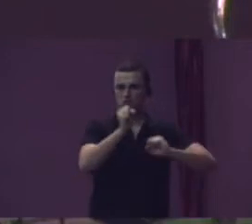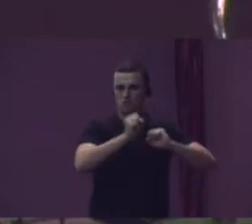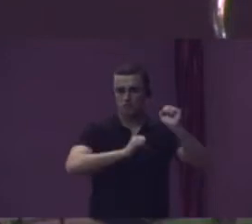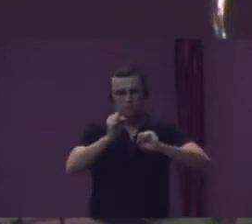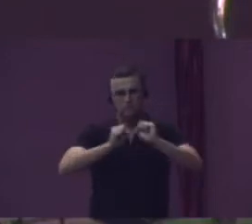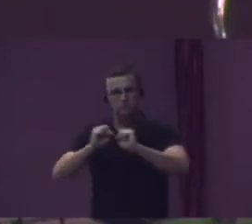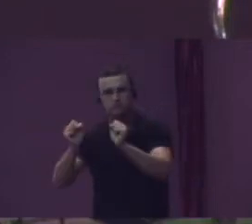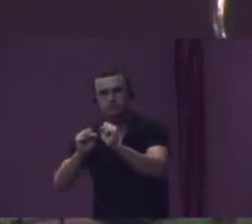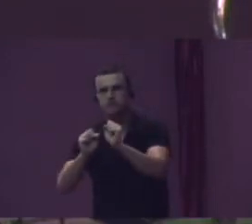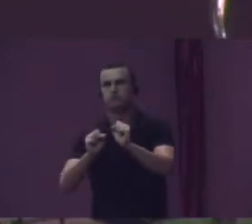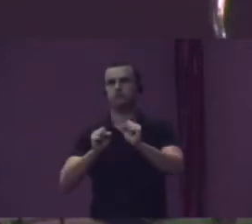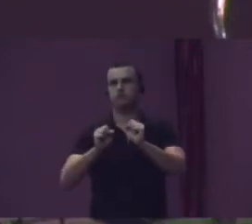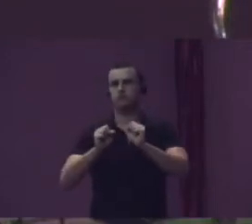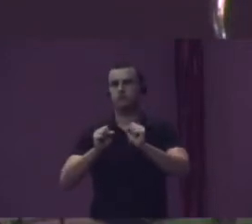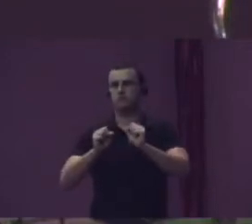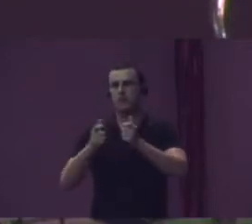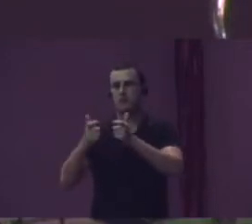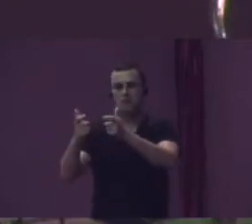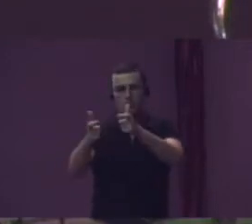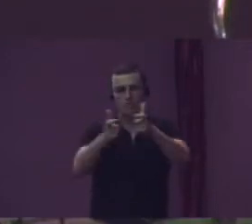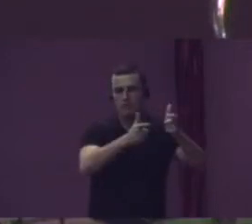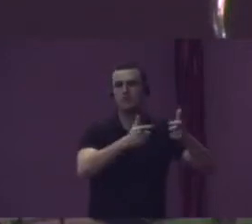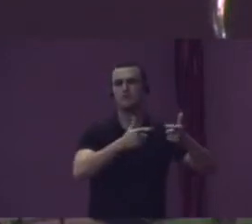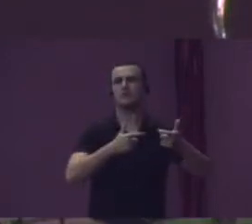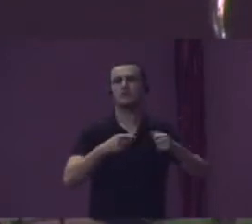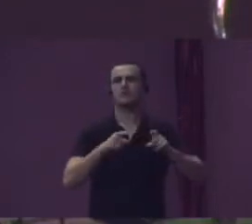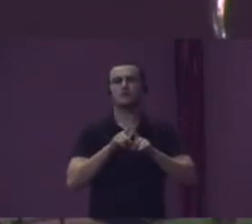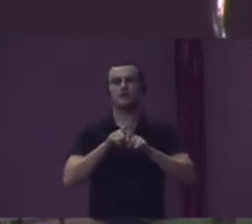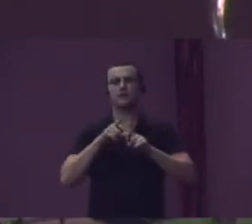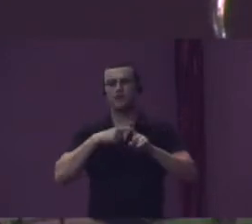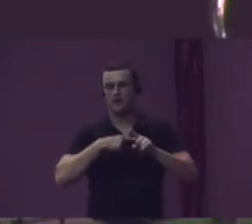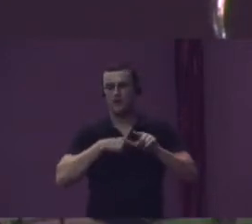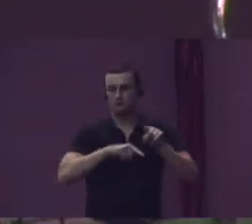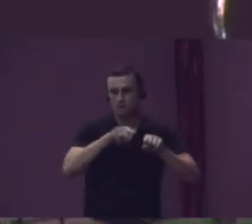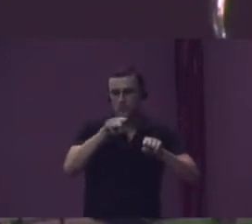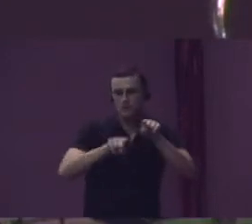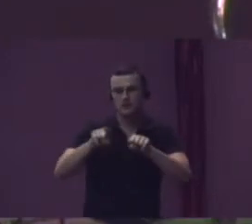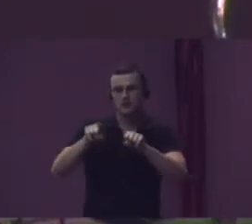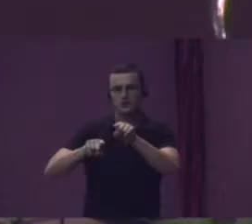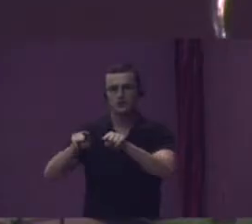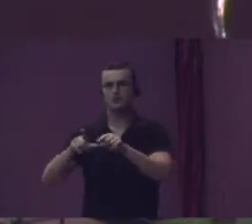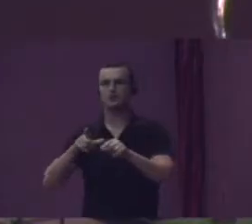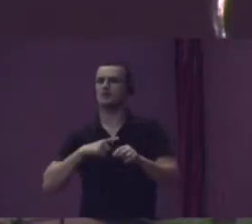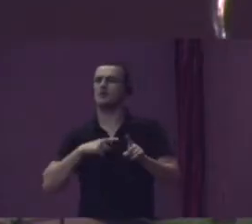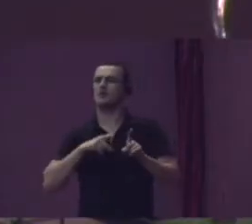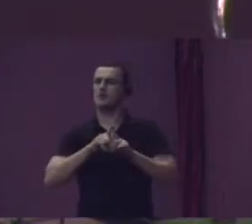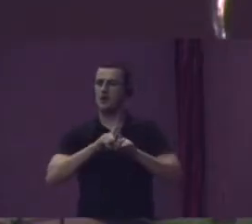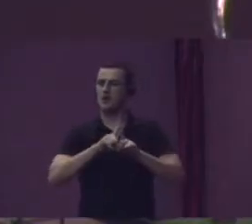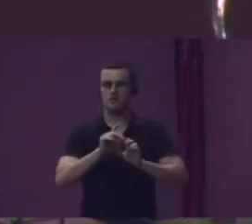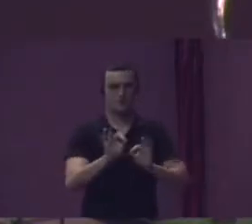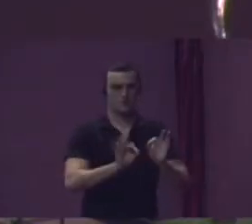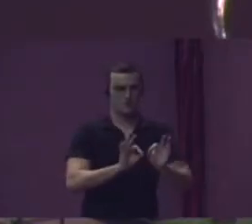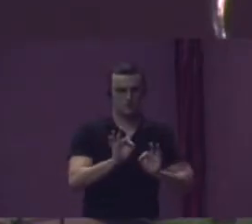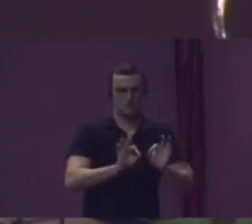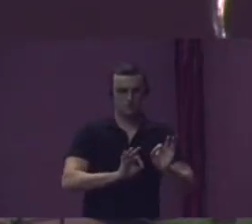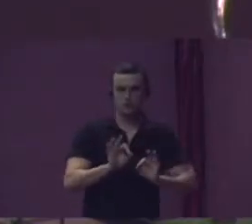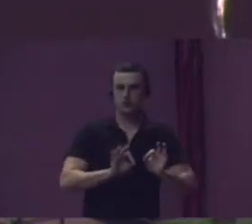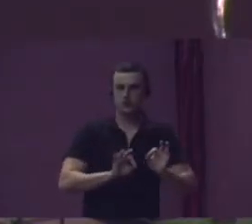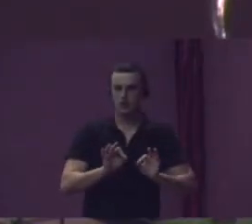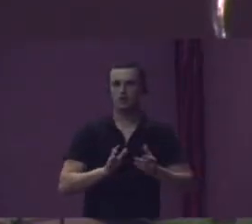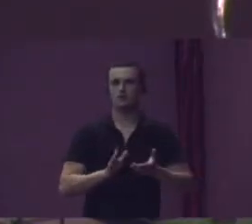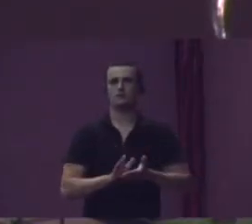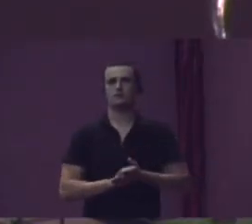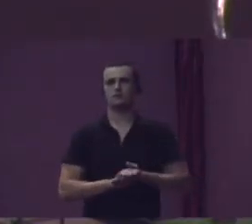of statistics and scientific research projects directed by experts and technocrats would suggest how to best